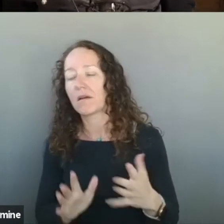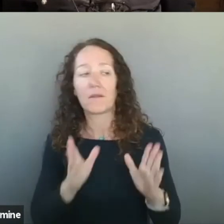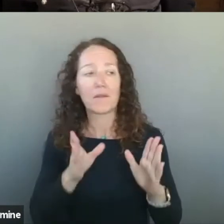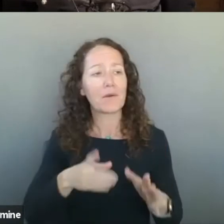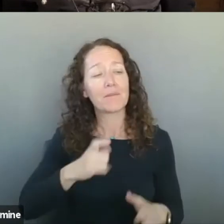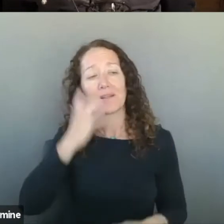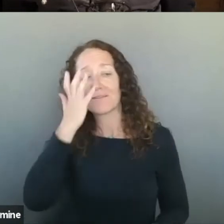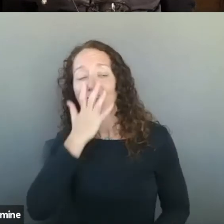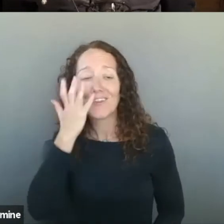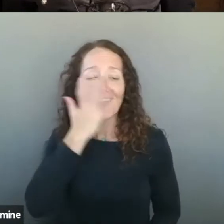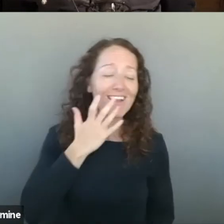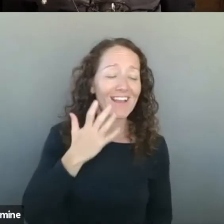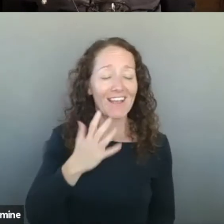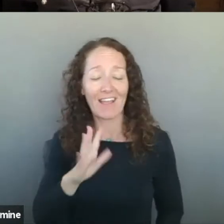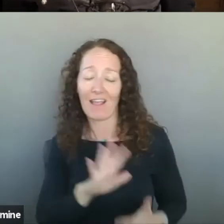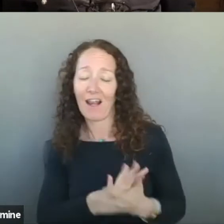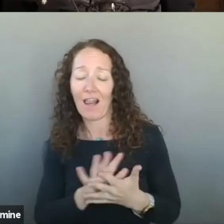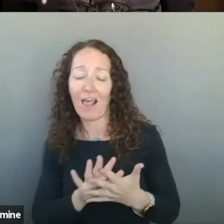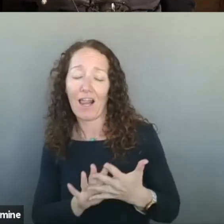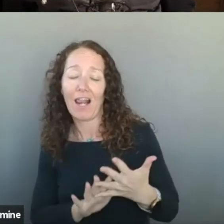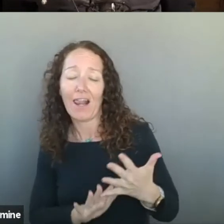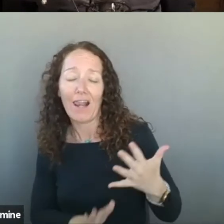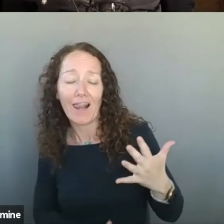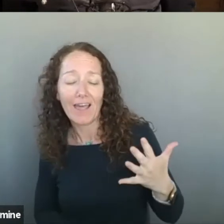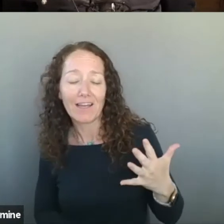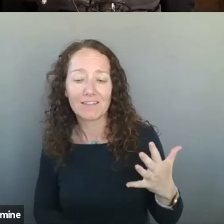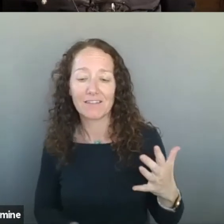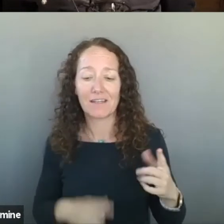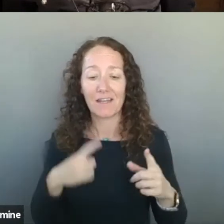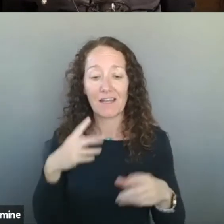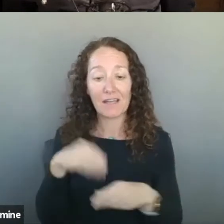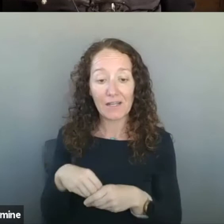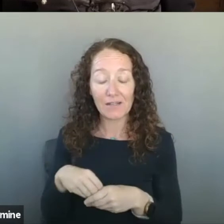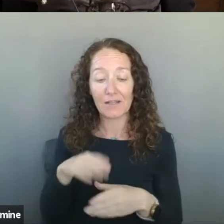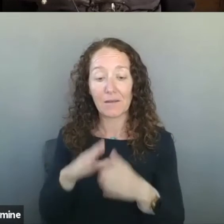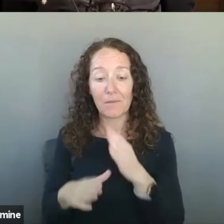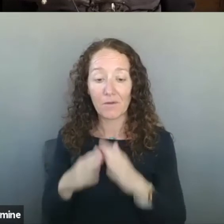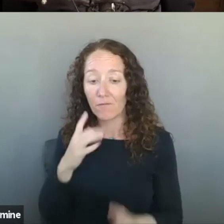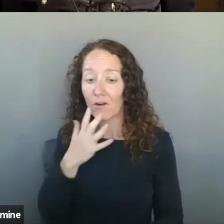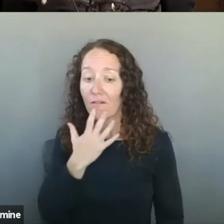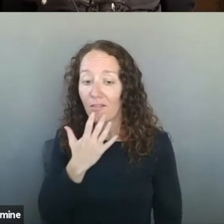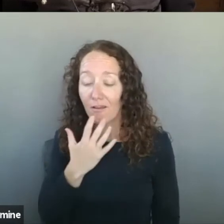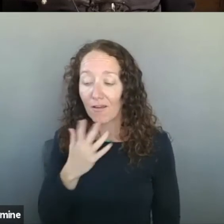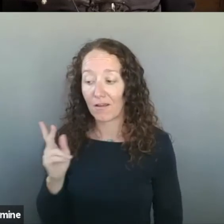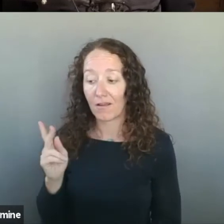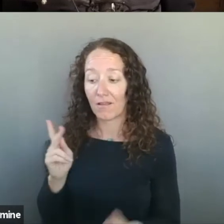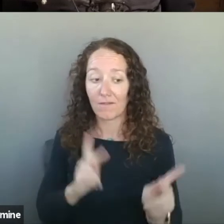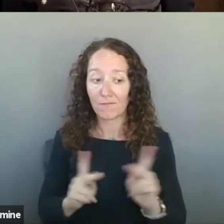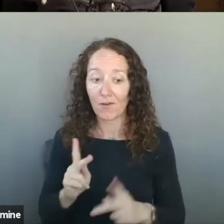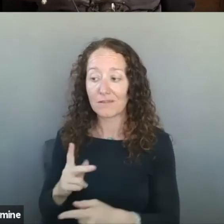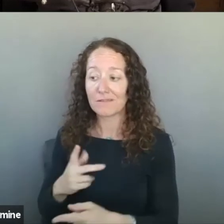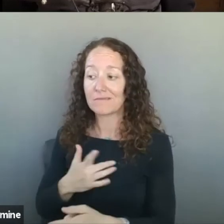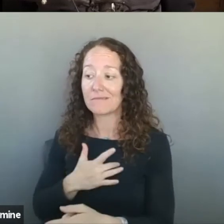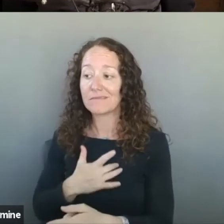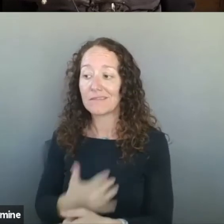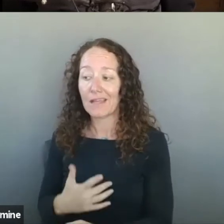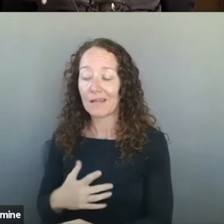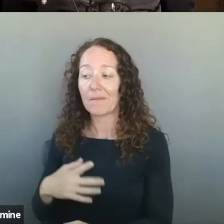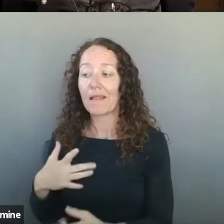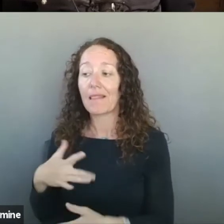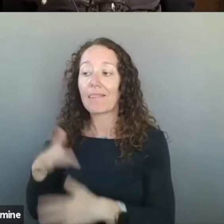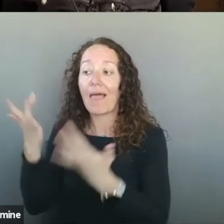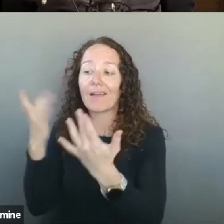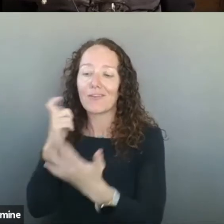and da-da-da-da-da. And within communities of color, these folks tend to be lighter skinned and tend to have a